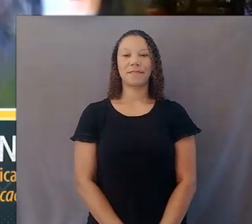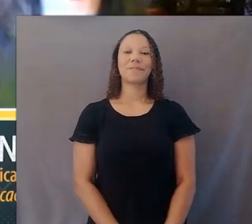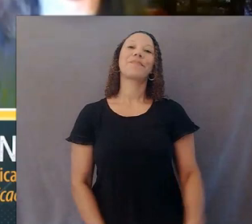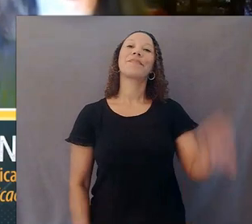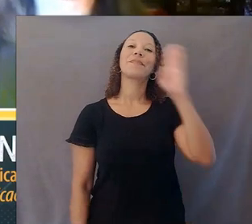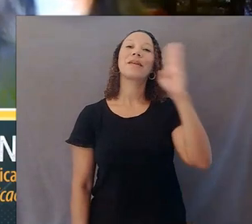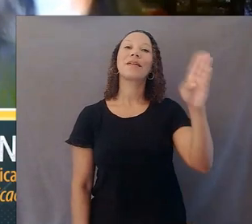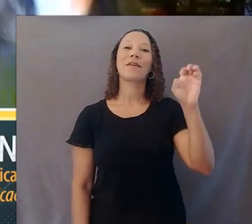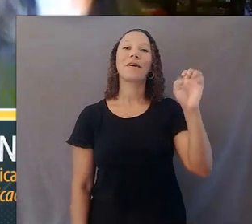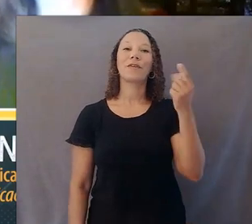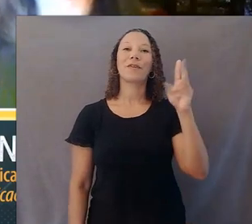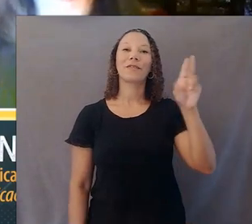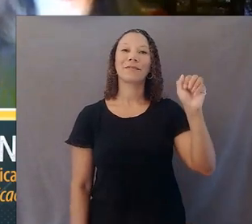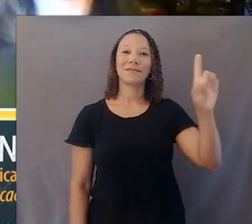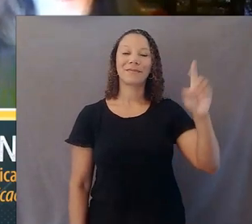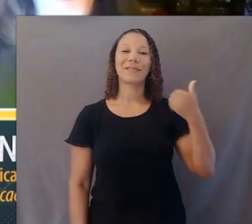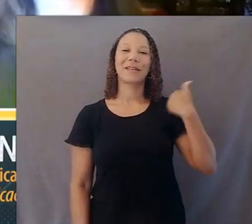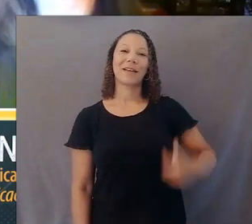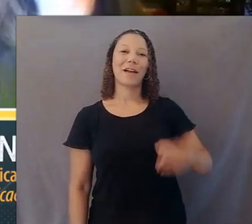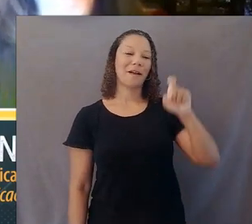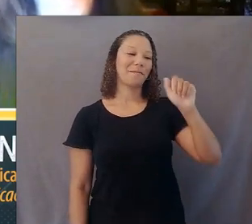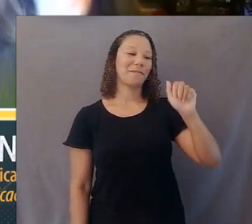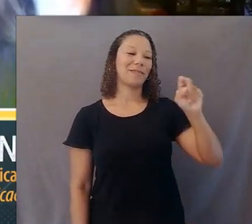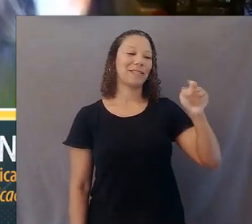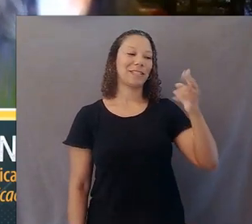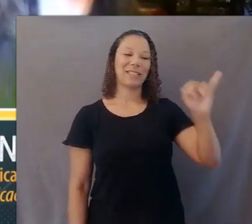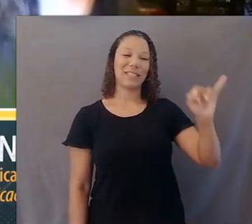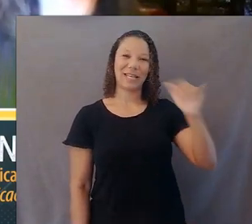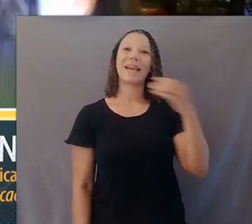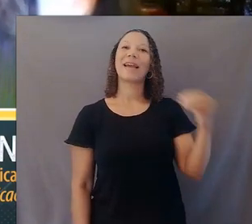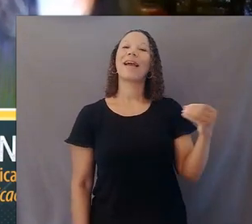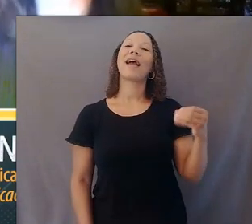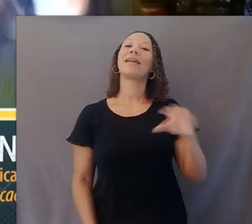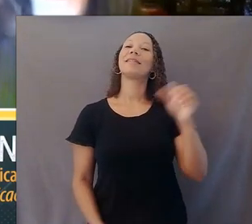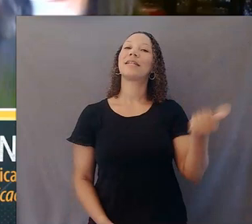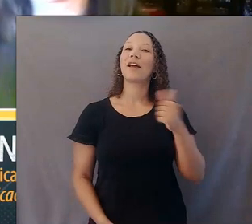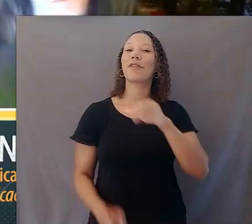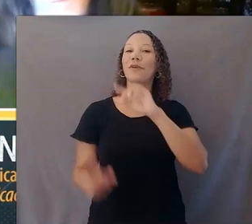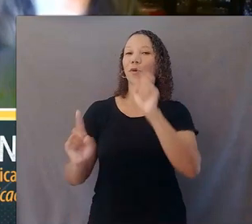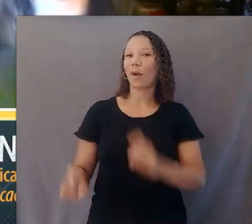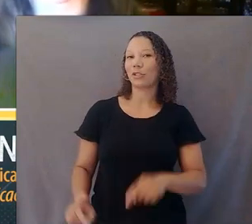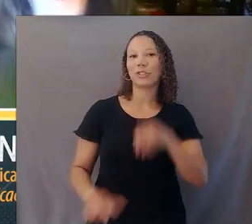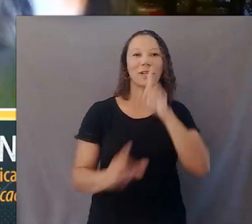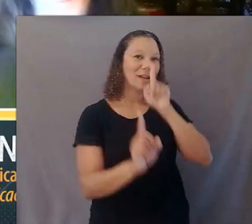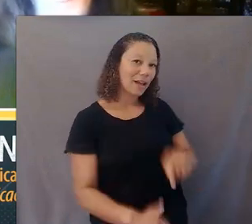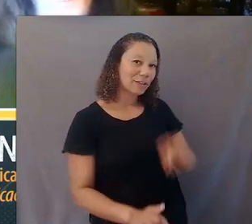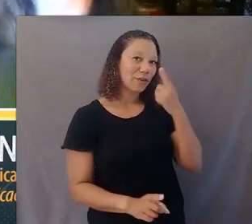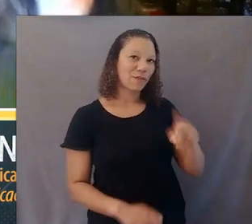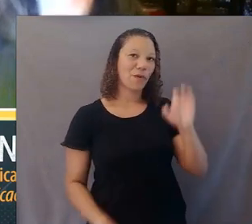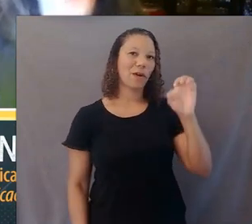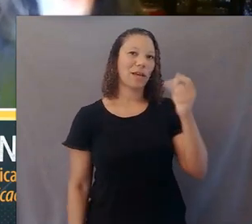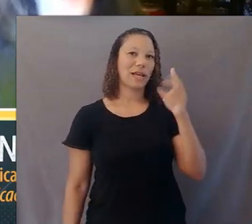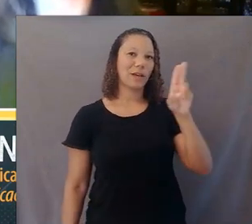Hello, Elk Grove Unified. I'm Santi Pinkerton, and this is another Q&A session of EGU News. Today, we